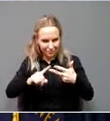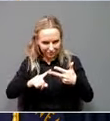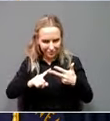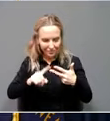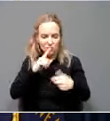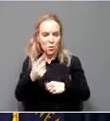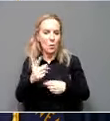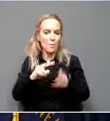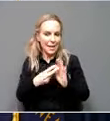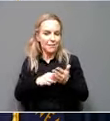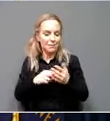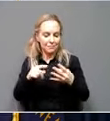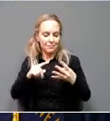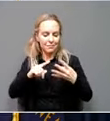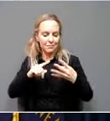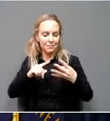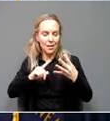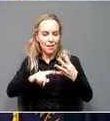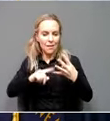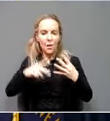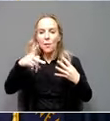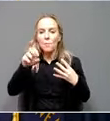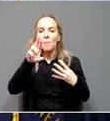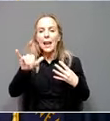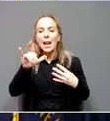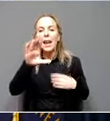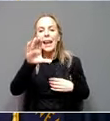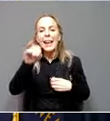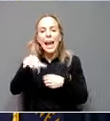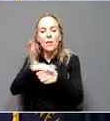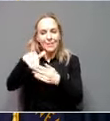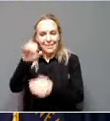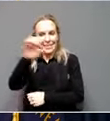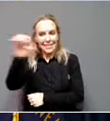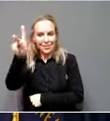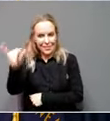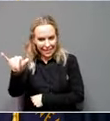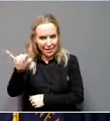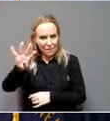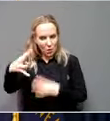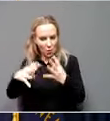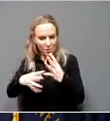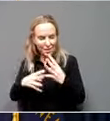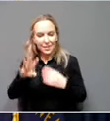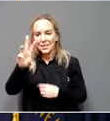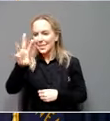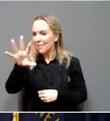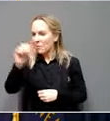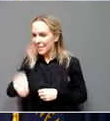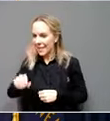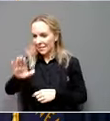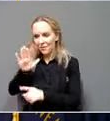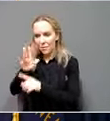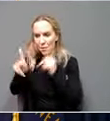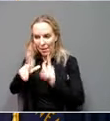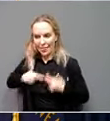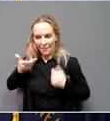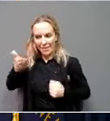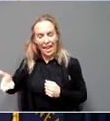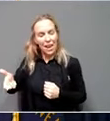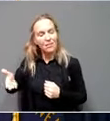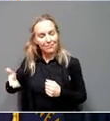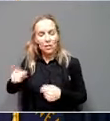shot. Perry County and Eastern Kentucky, 4th at 65%. They've worked really hard at this. And